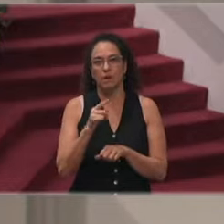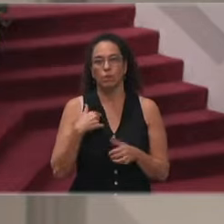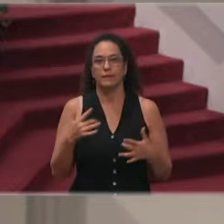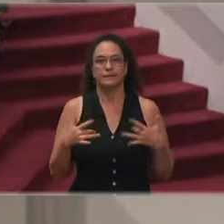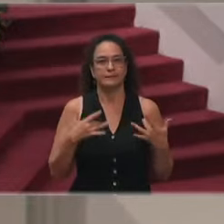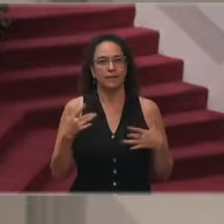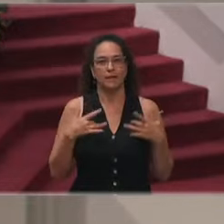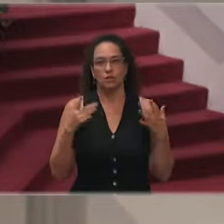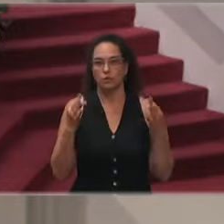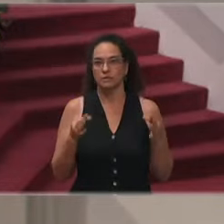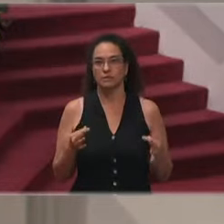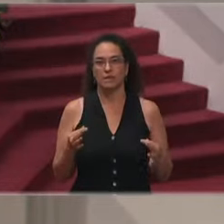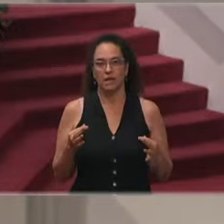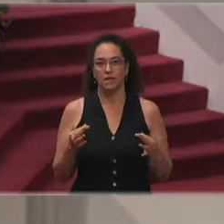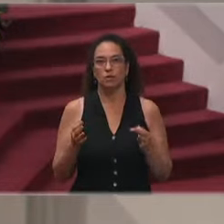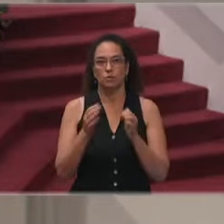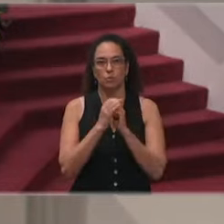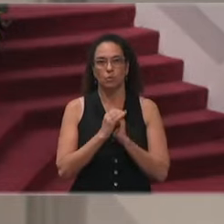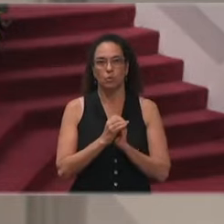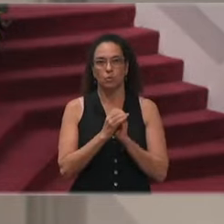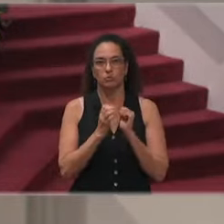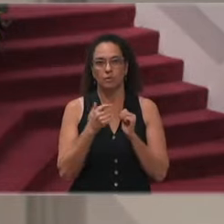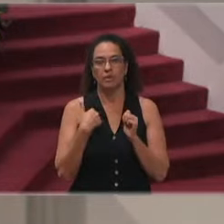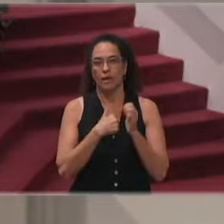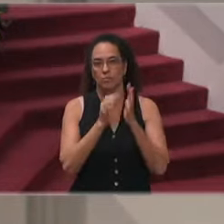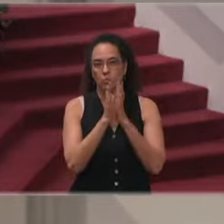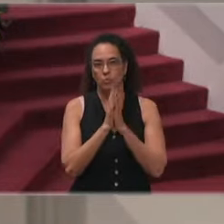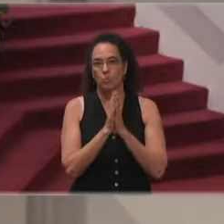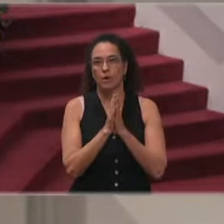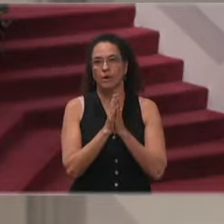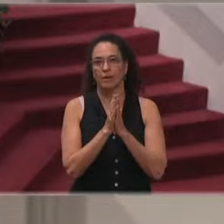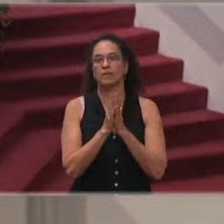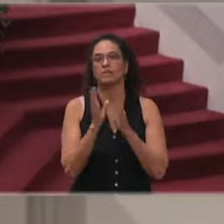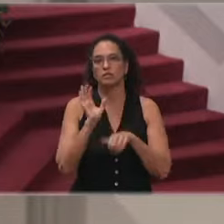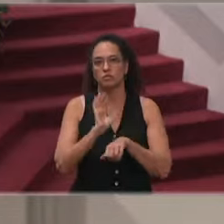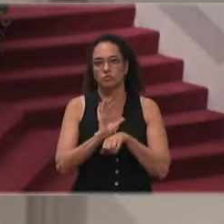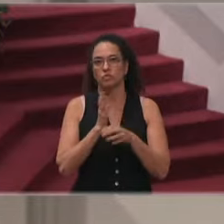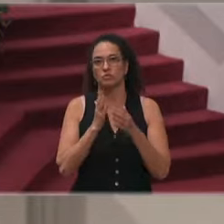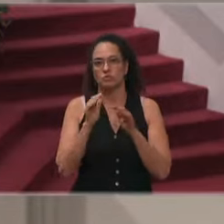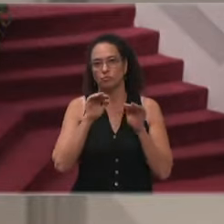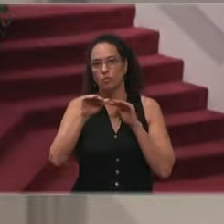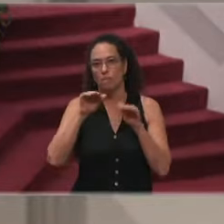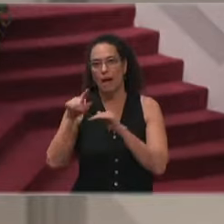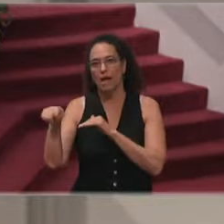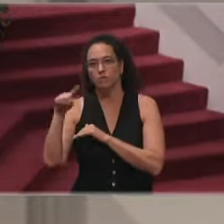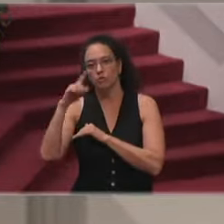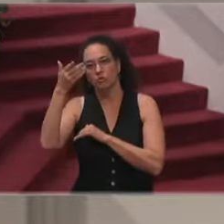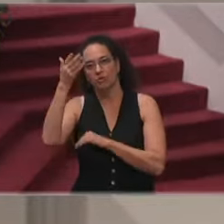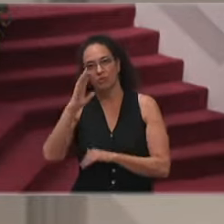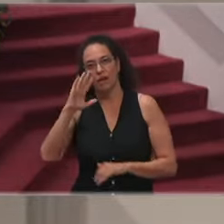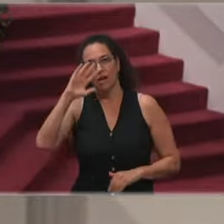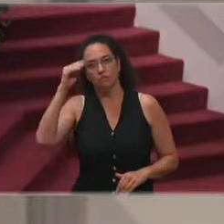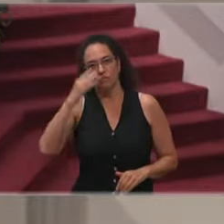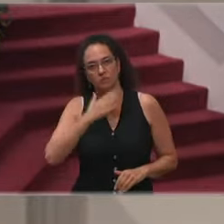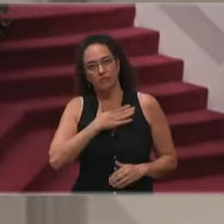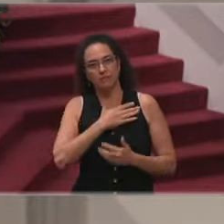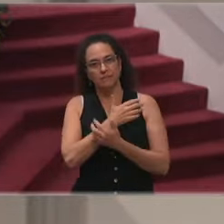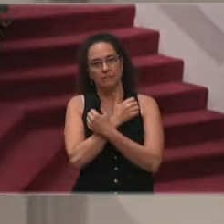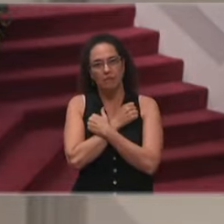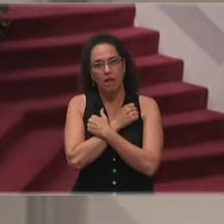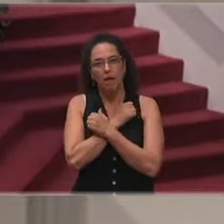with us today and pray the service reminds you of God's grace, love, and mercy as you go throughout this